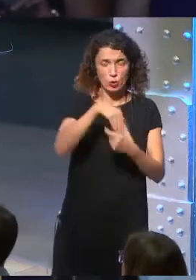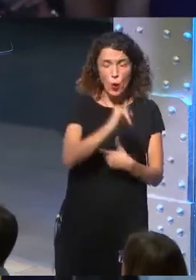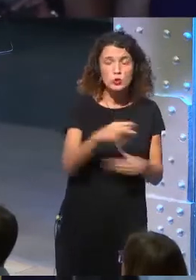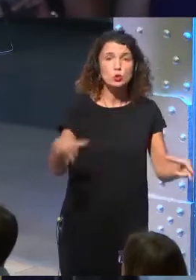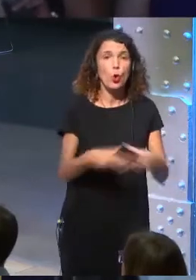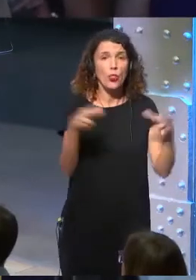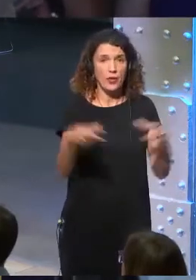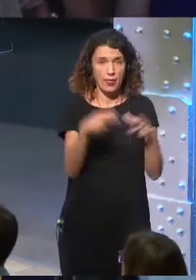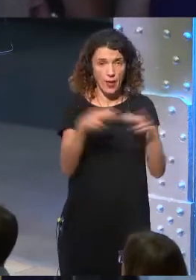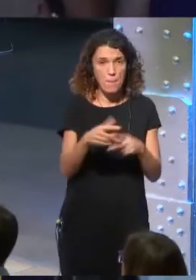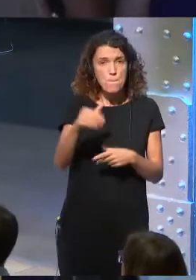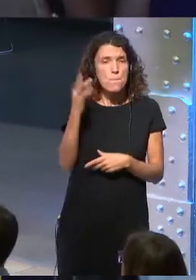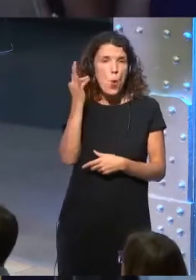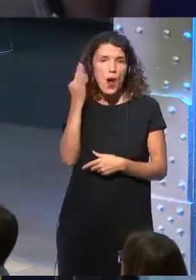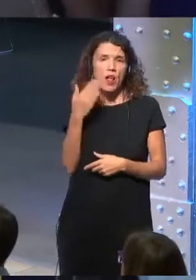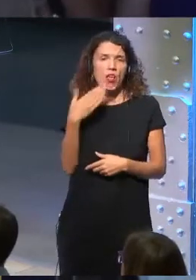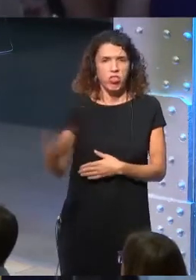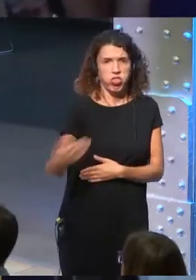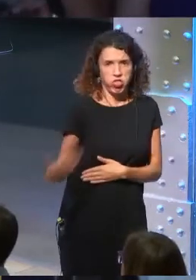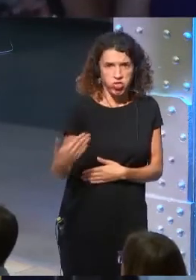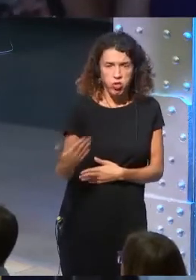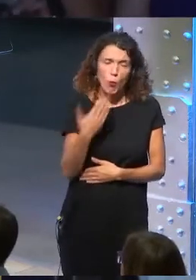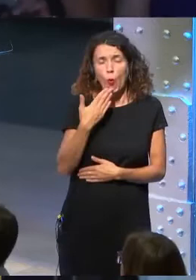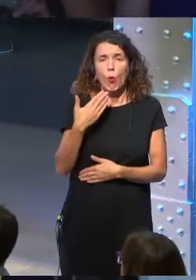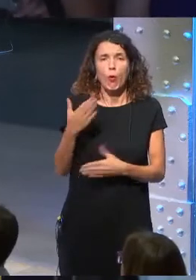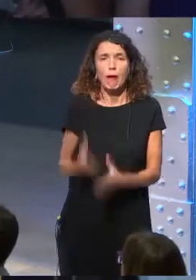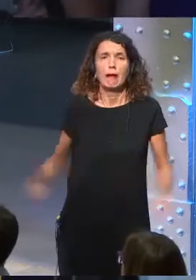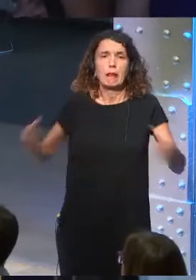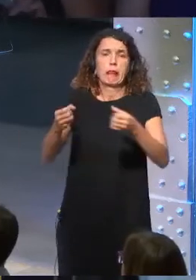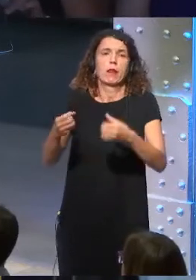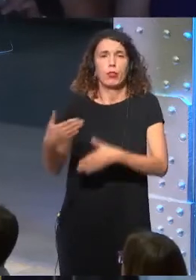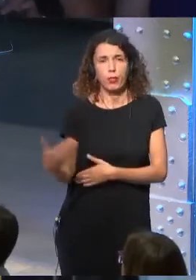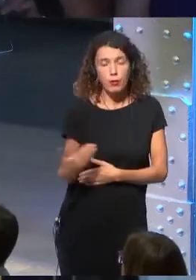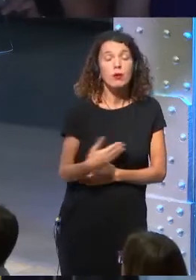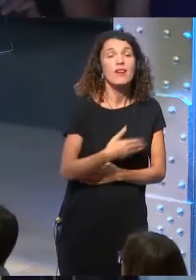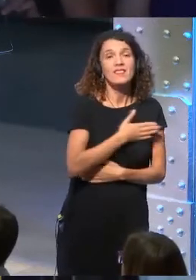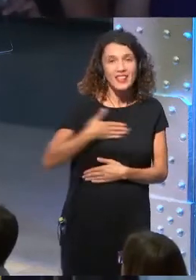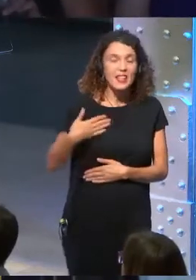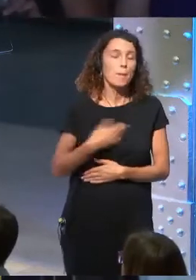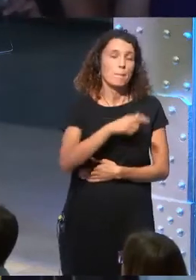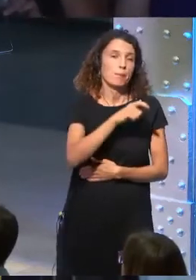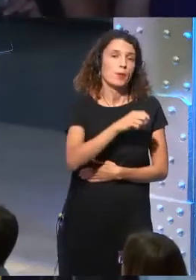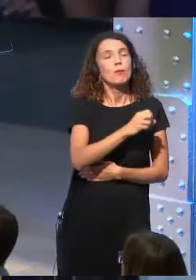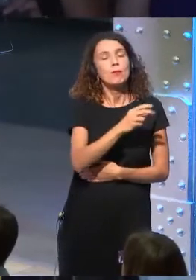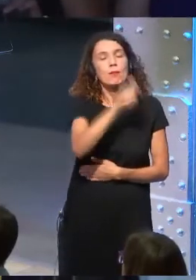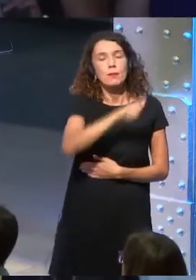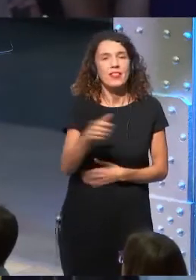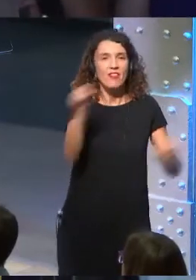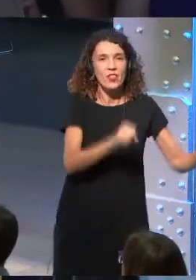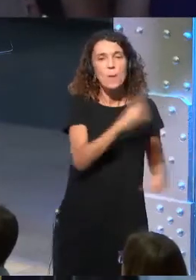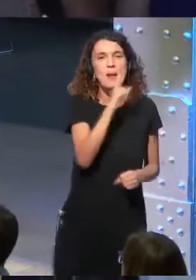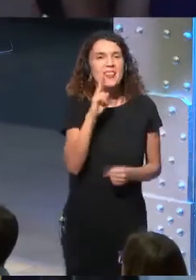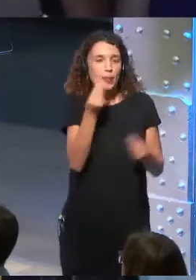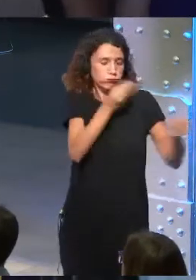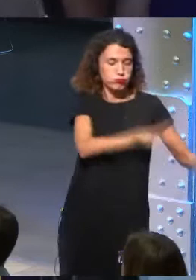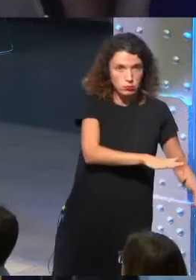social organizations, a society where women is some kind of jar, as the subrogated